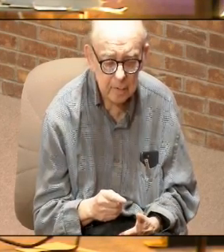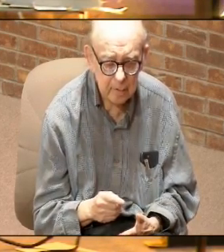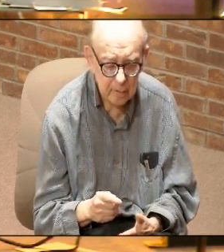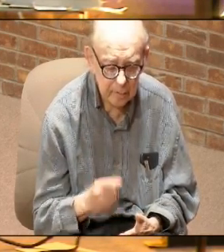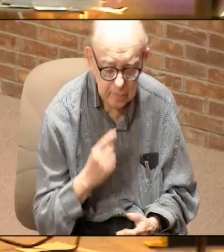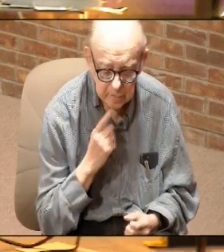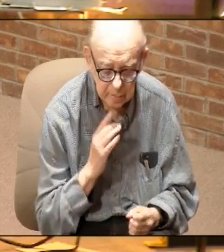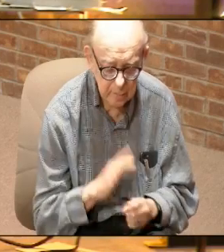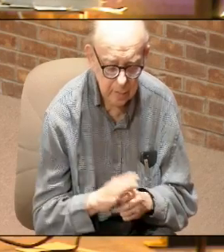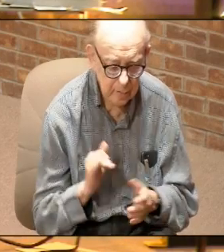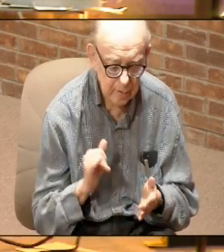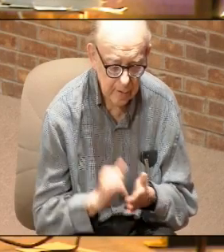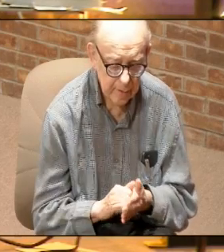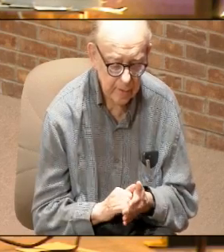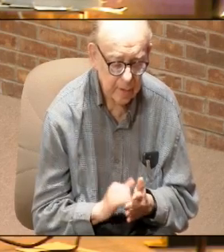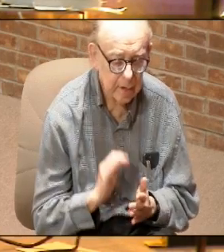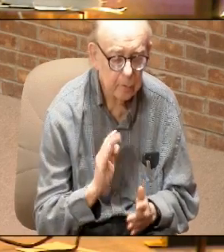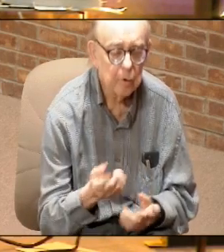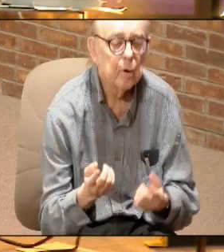I promise you that it's coming.